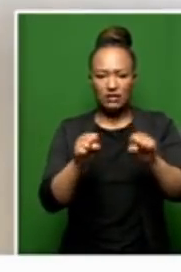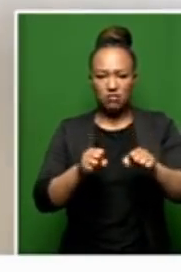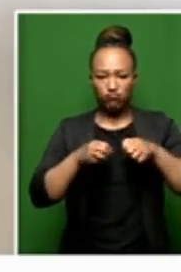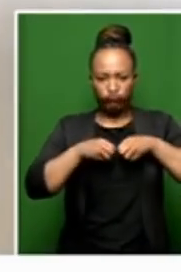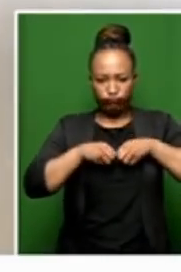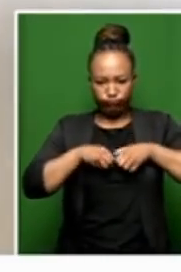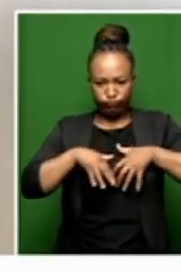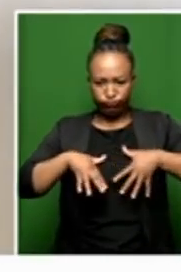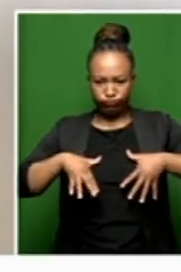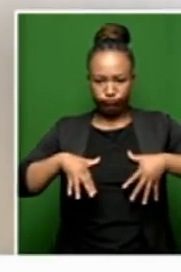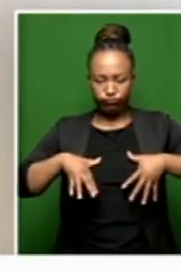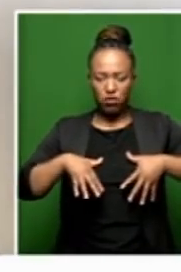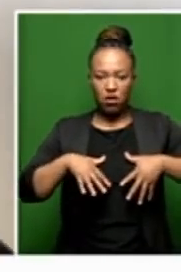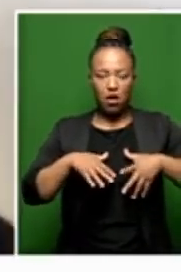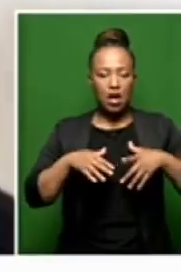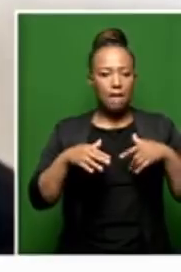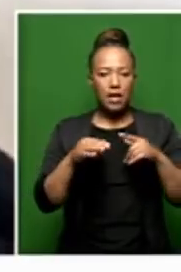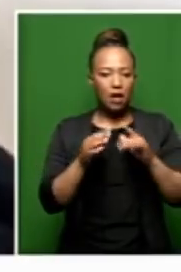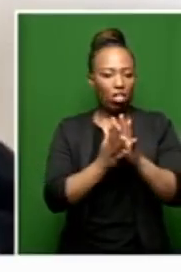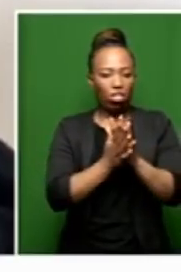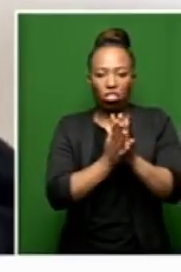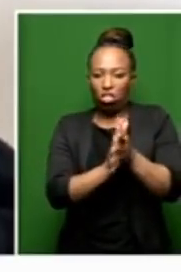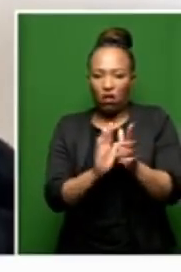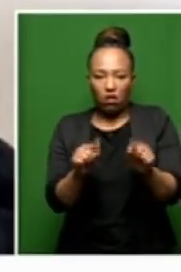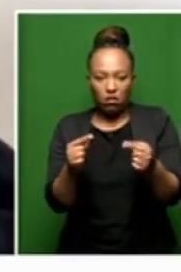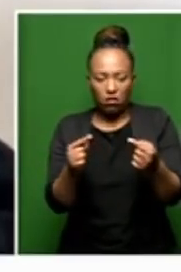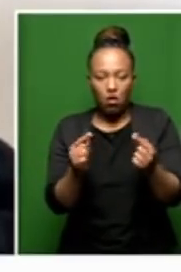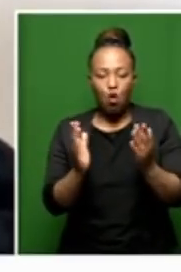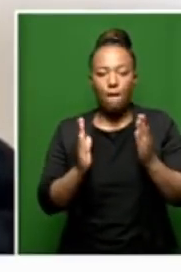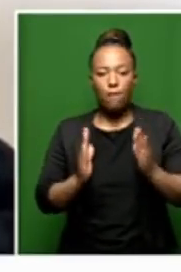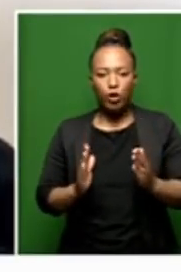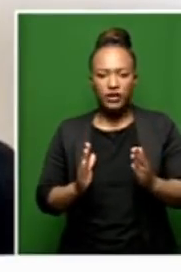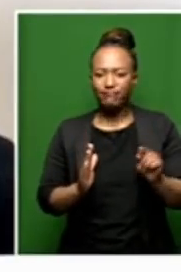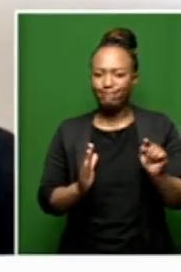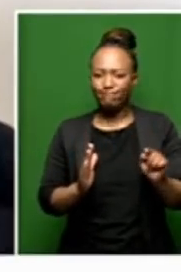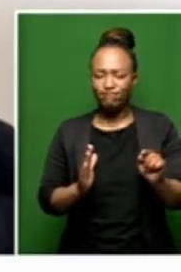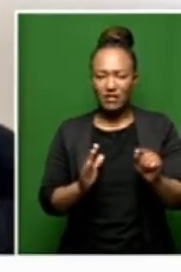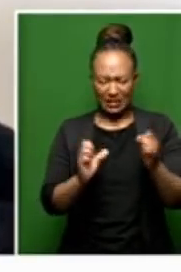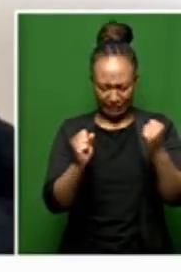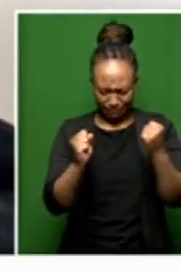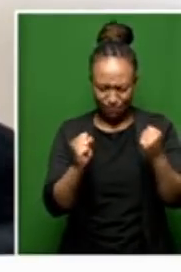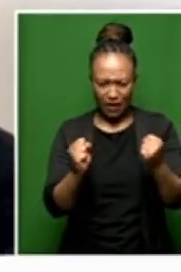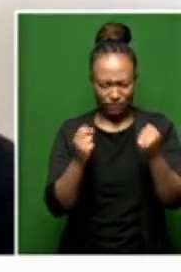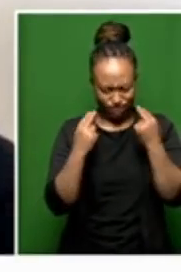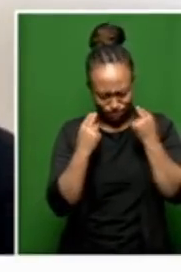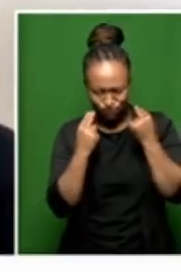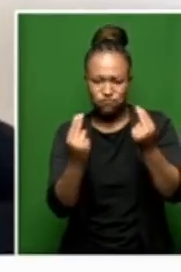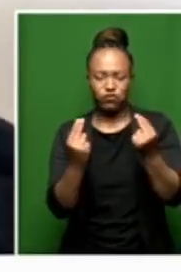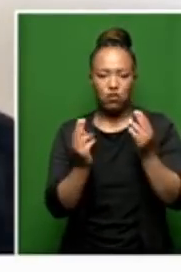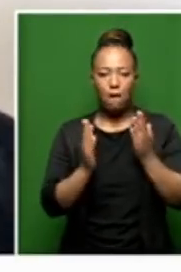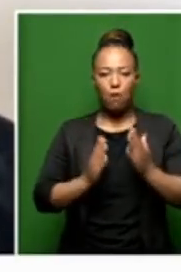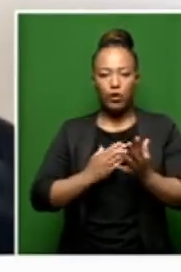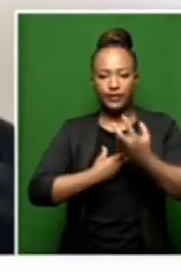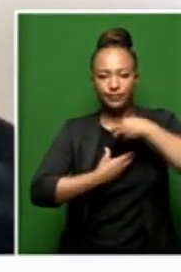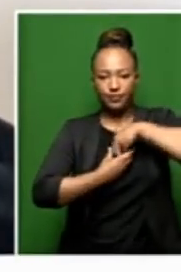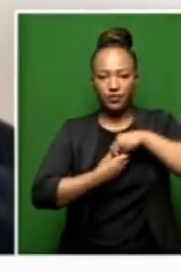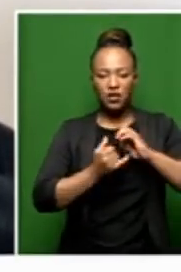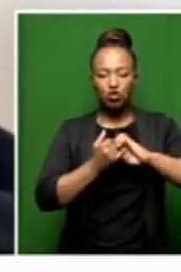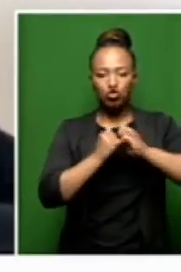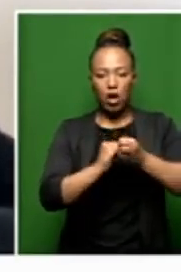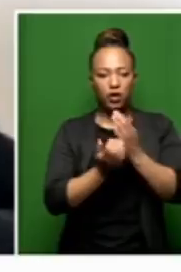it cannot escape it. So eventually our human body puts our immune system so stronger that it eventually starts